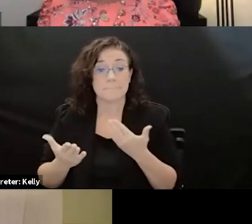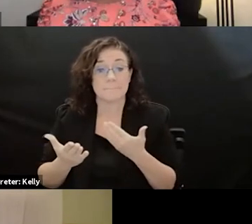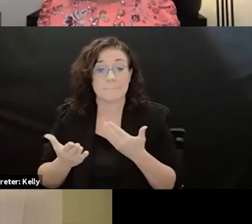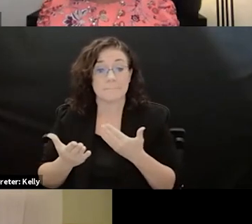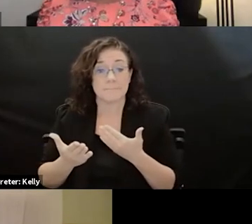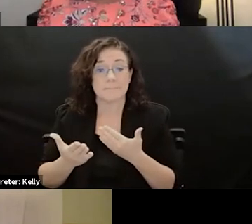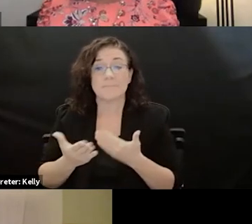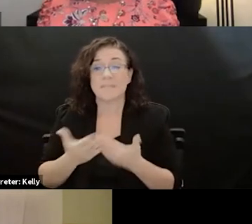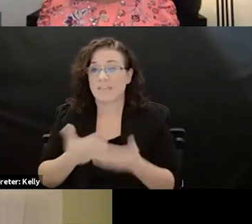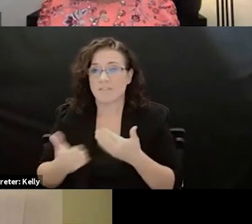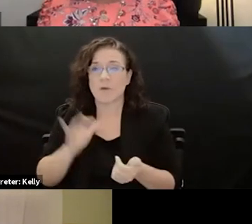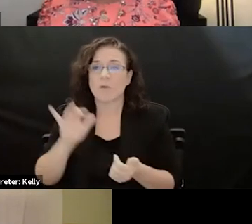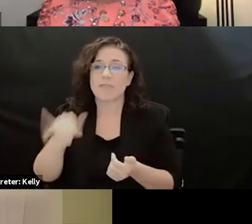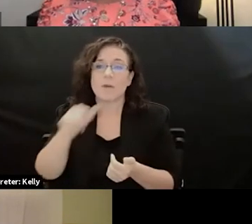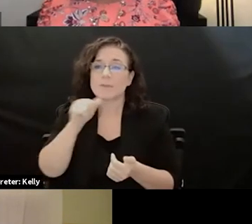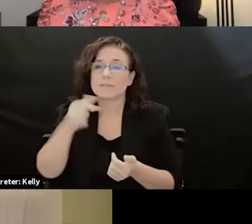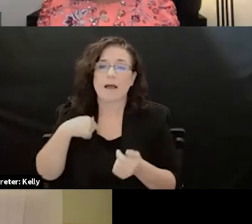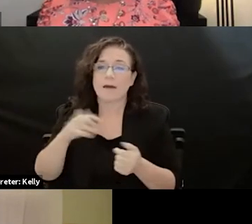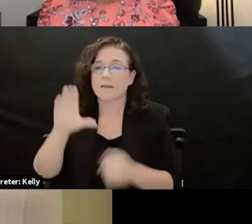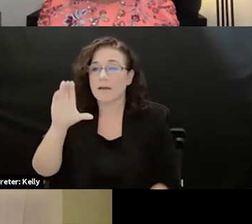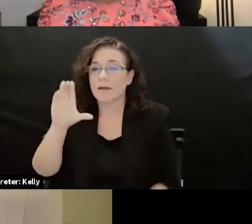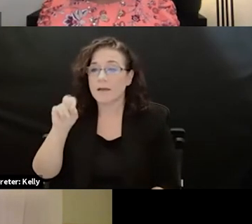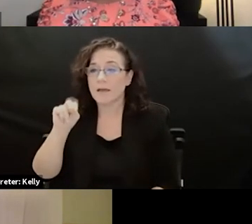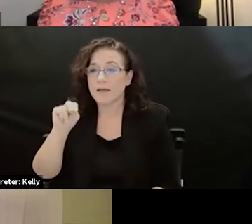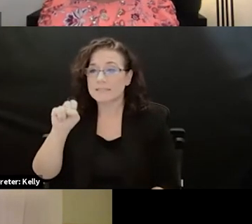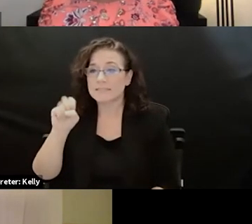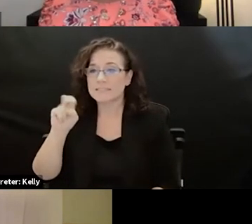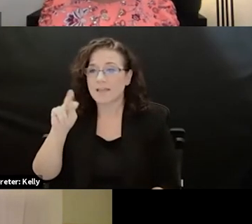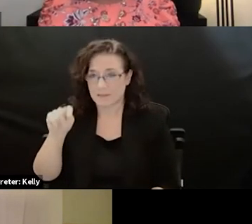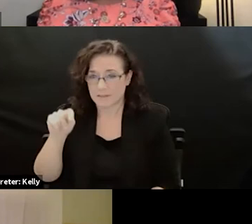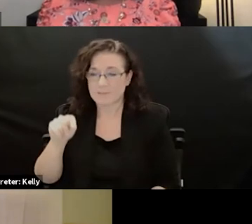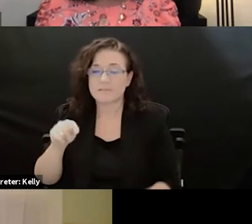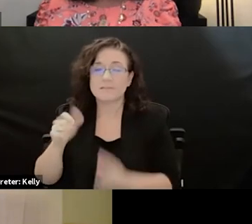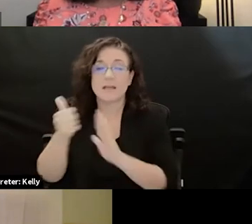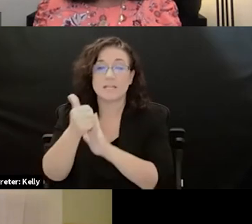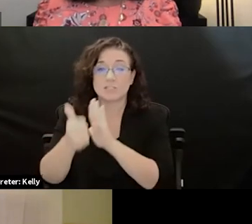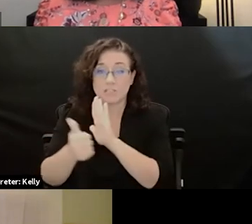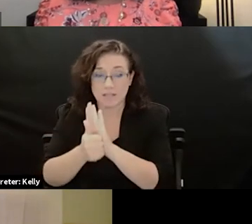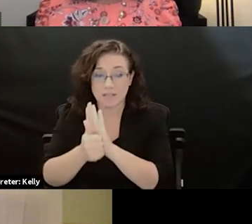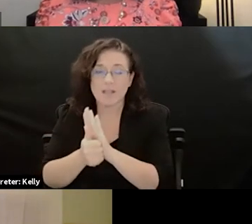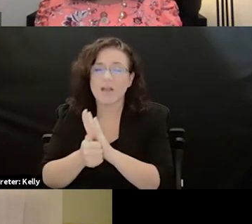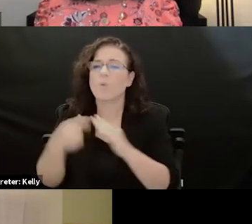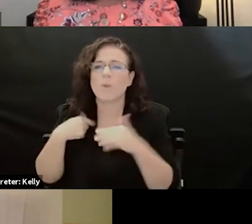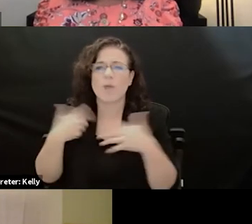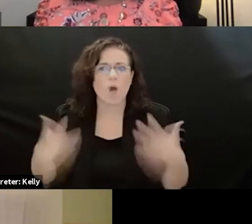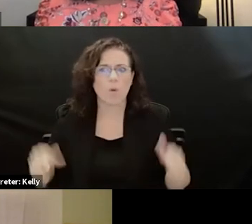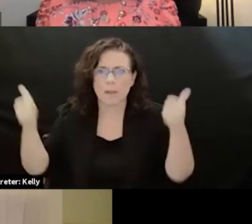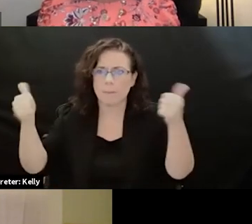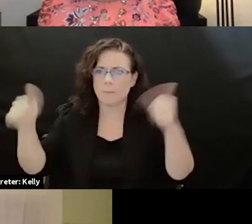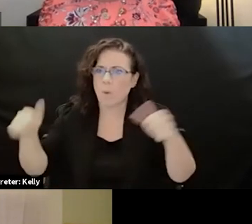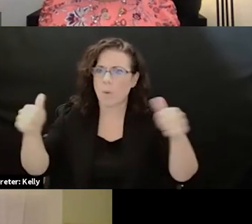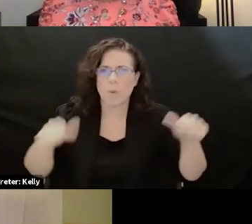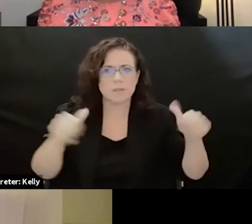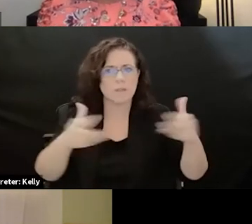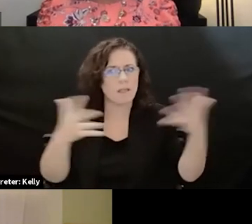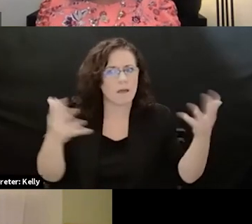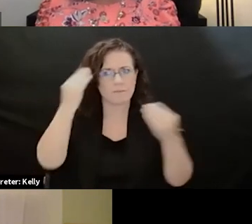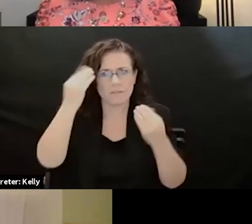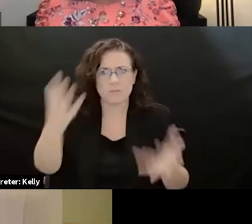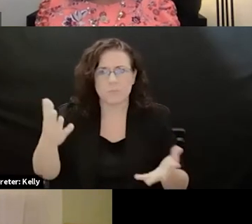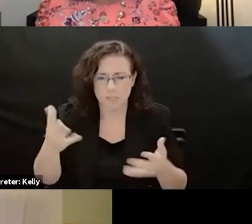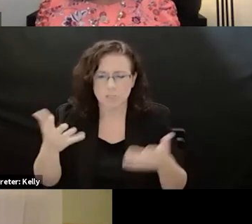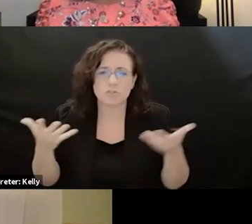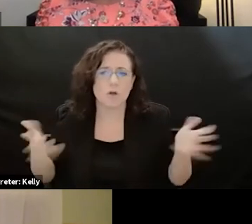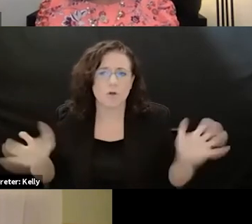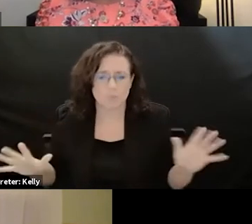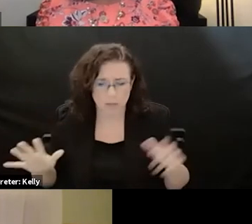agenda there were a lot of questions already posed and the information that was required was provided so thank you miss maldonado for